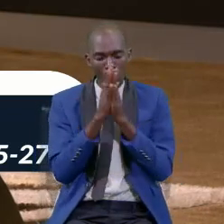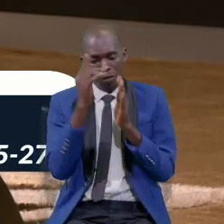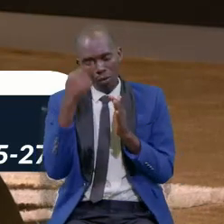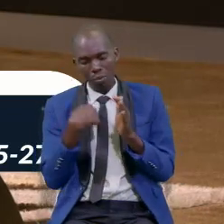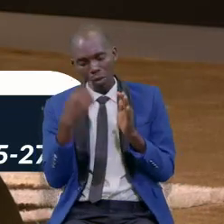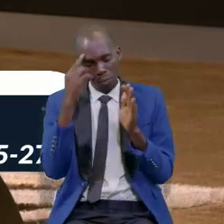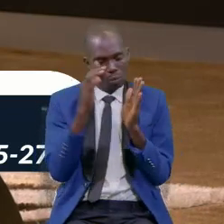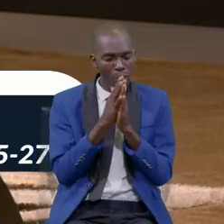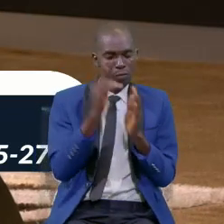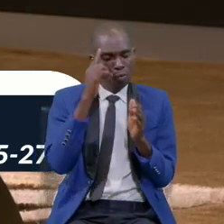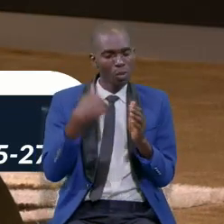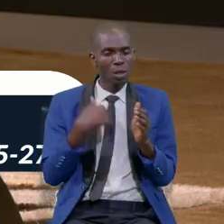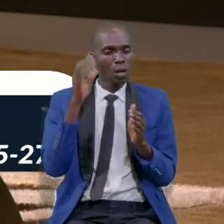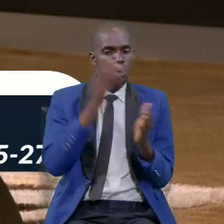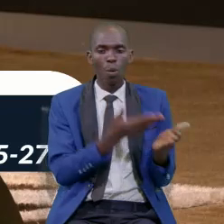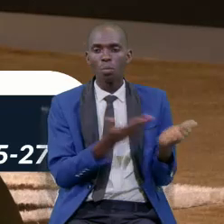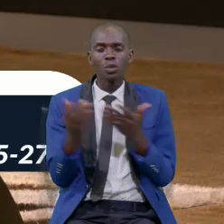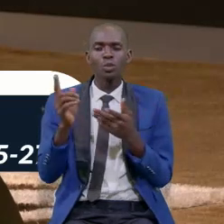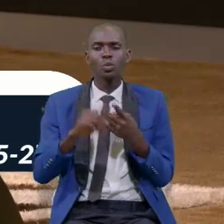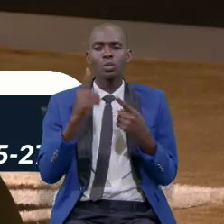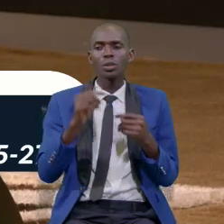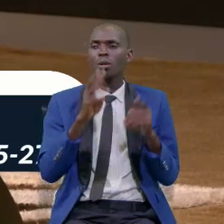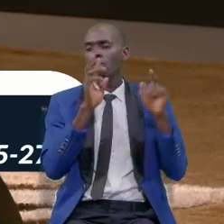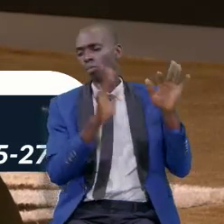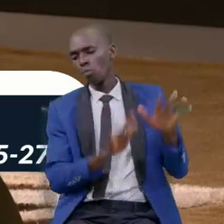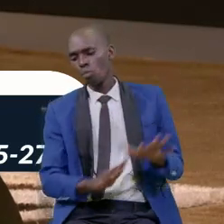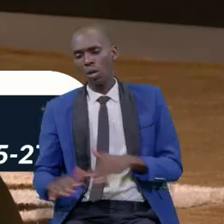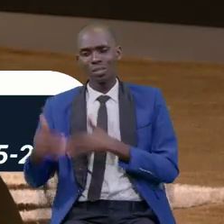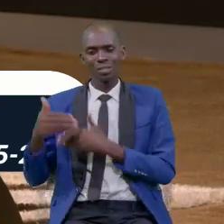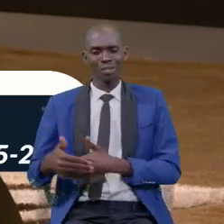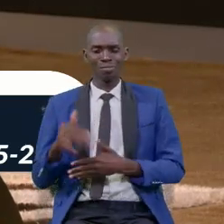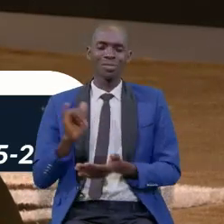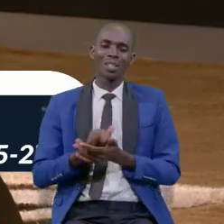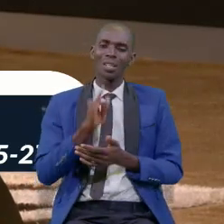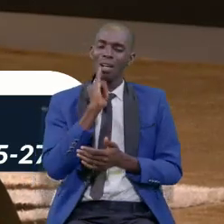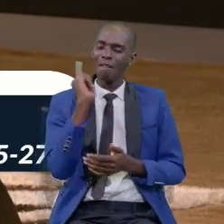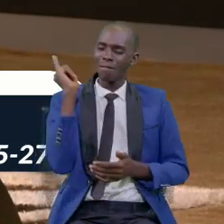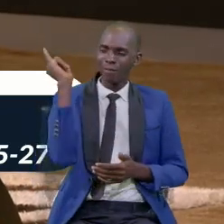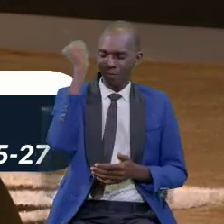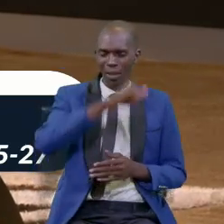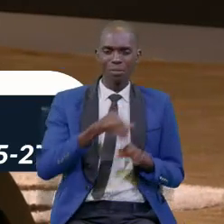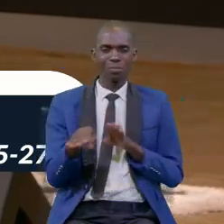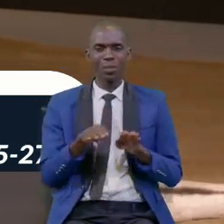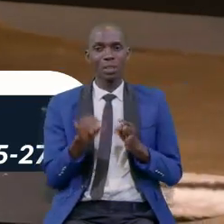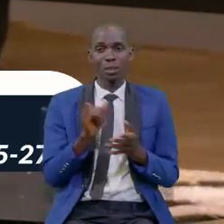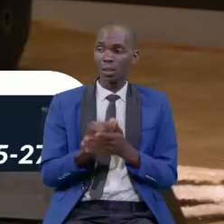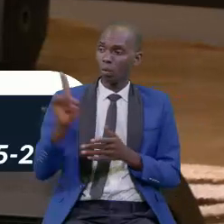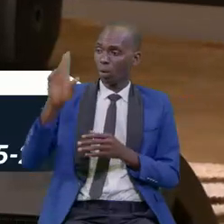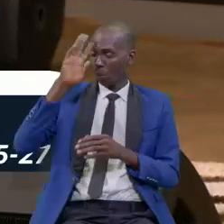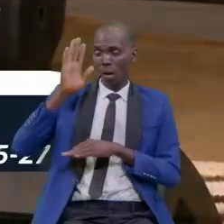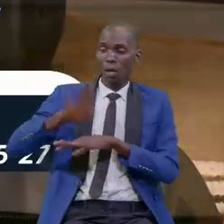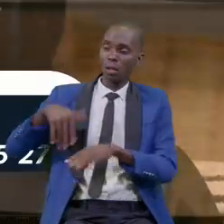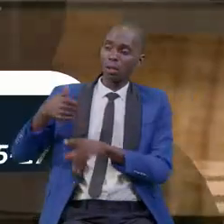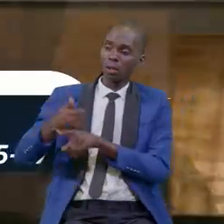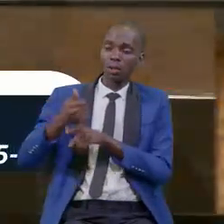taking you to the riverside. What a foolish act. that the man calling himself a prophet will take